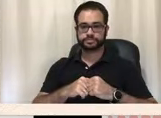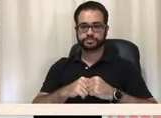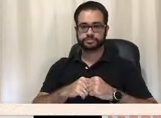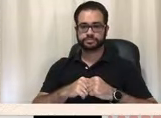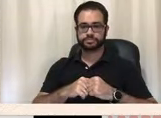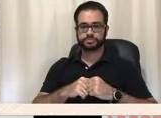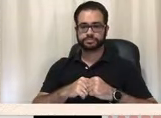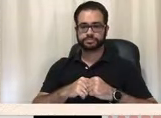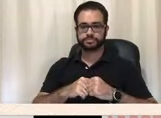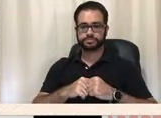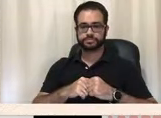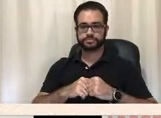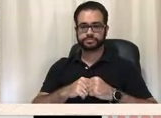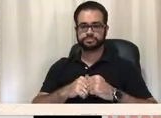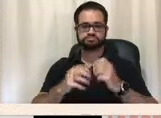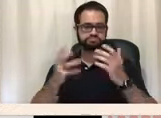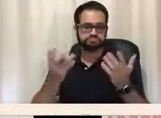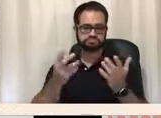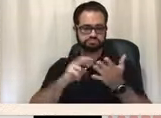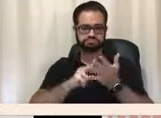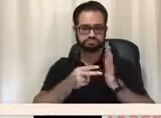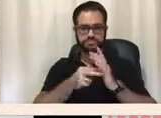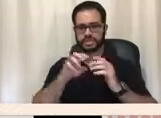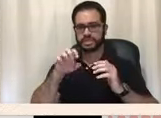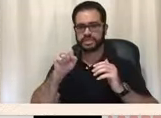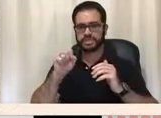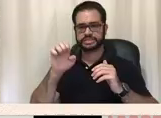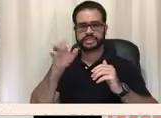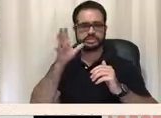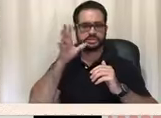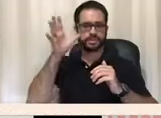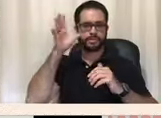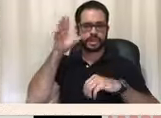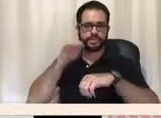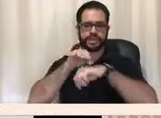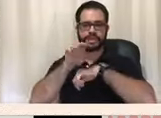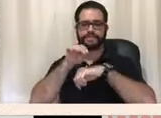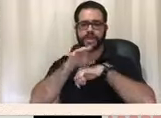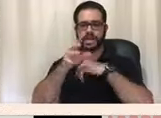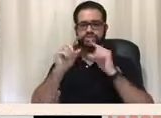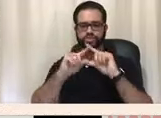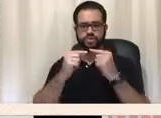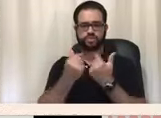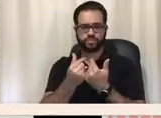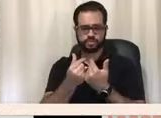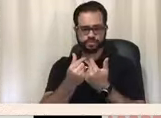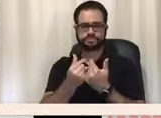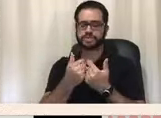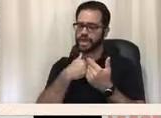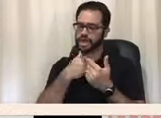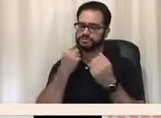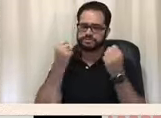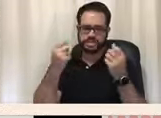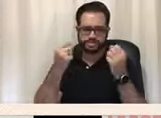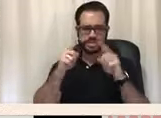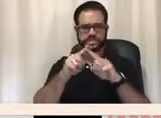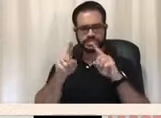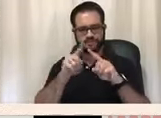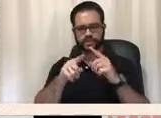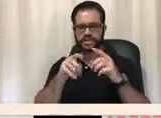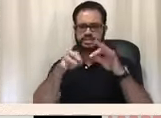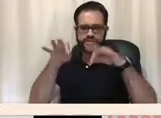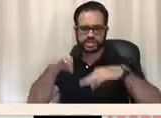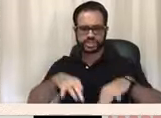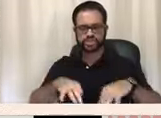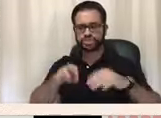So what is an ESE parent advisory group? There are lots of interesting definitions floating around